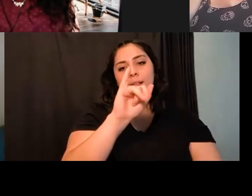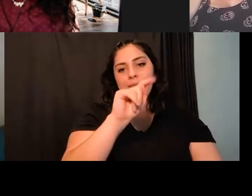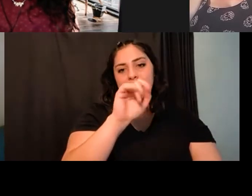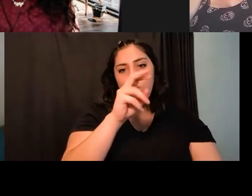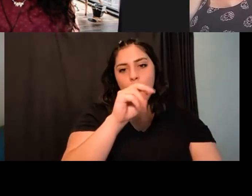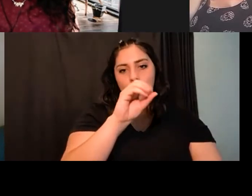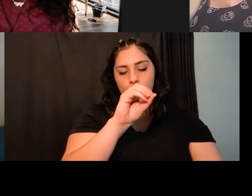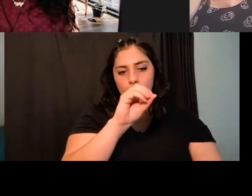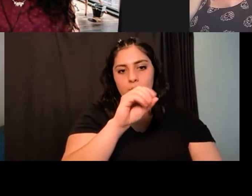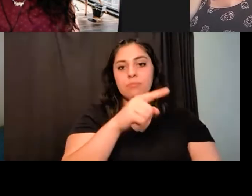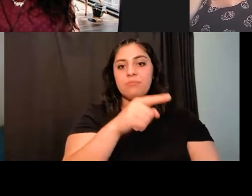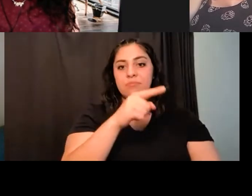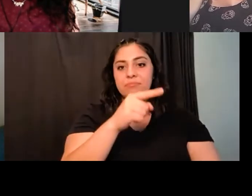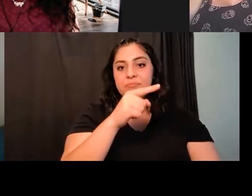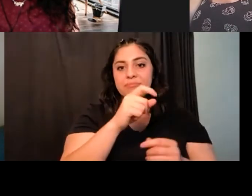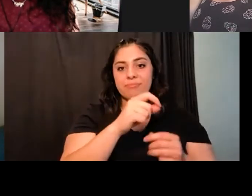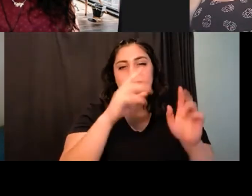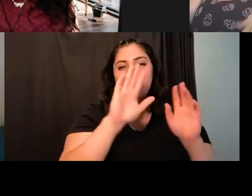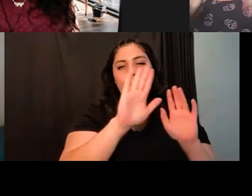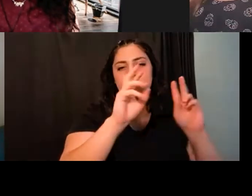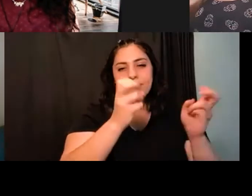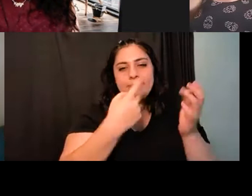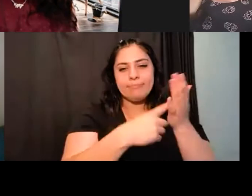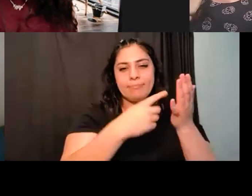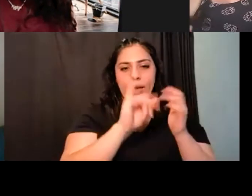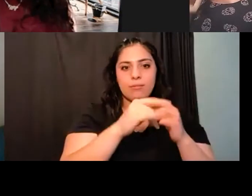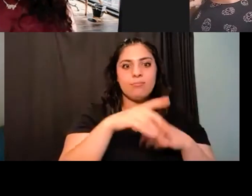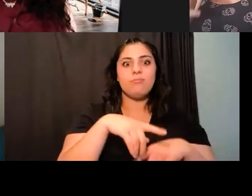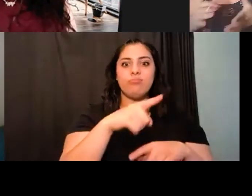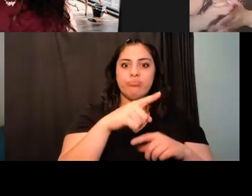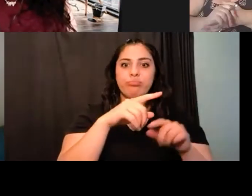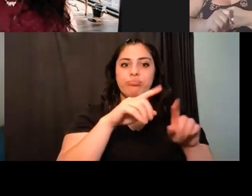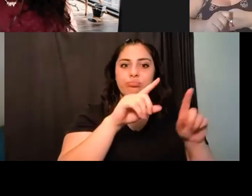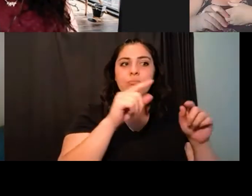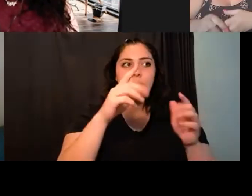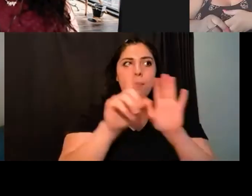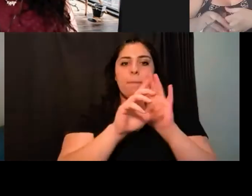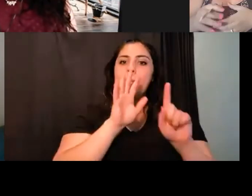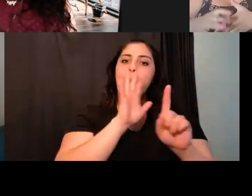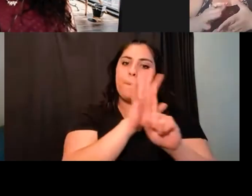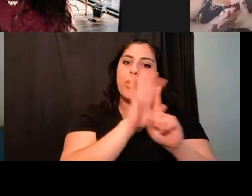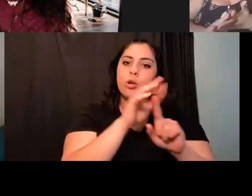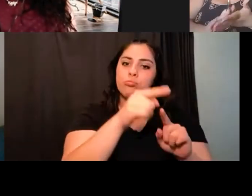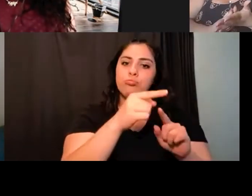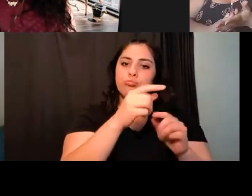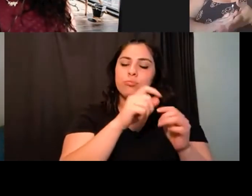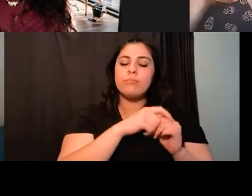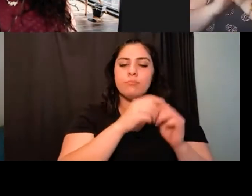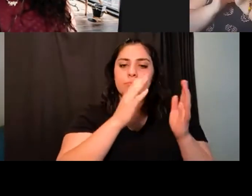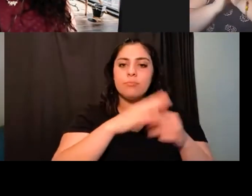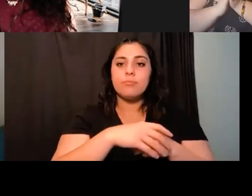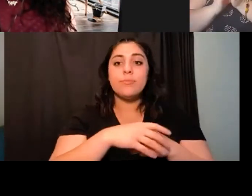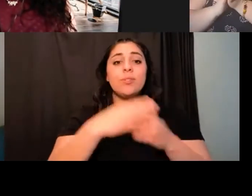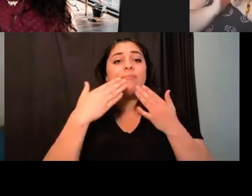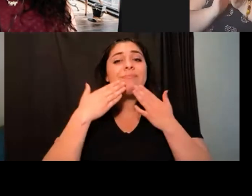at various New York City venues. Ladies and gentlemen and friends of all gens, please welcome the cast of